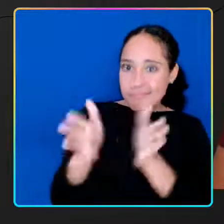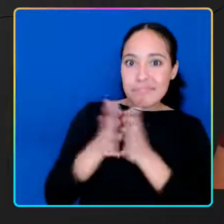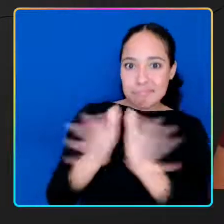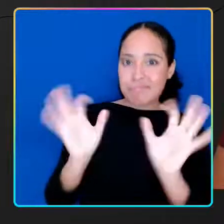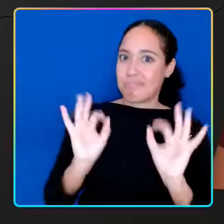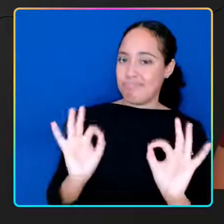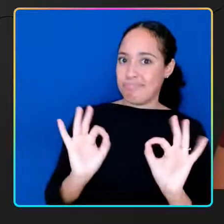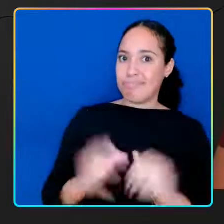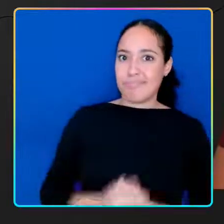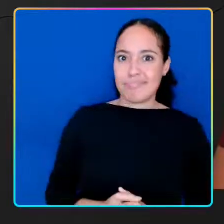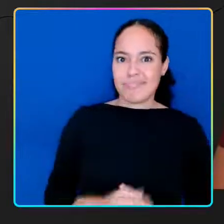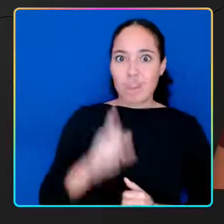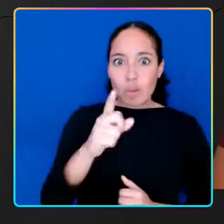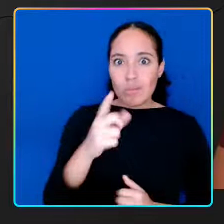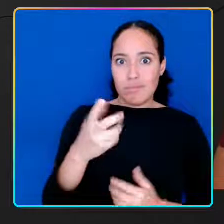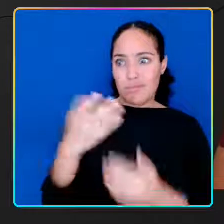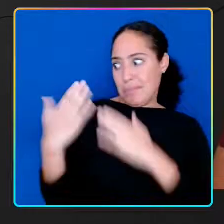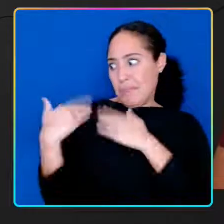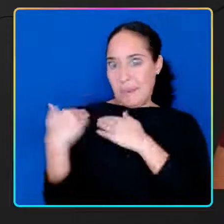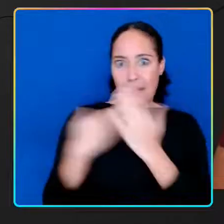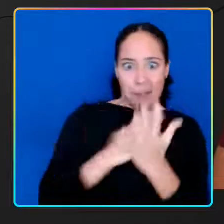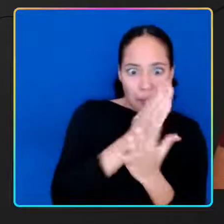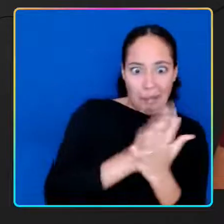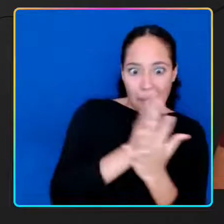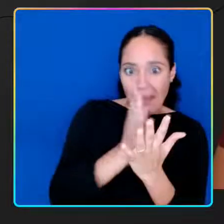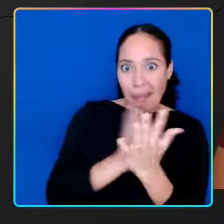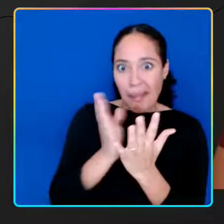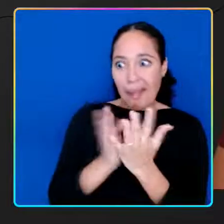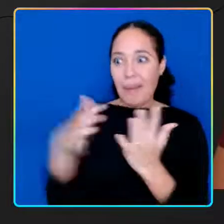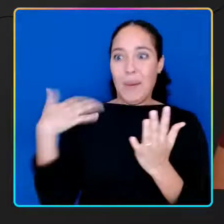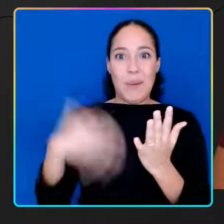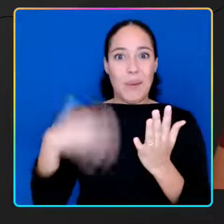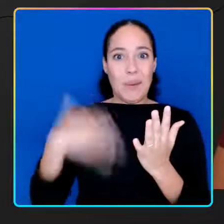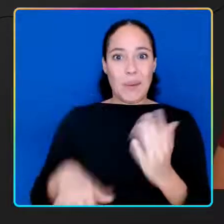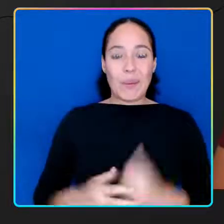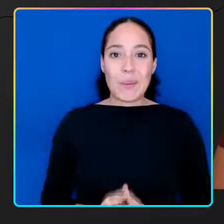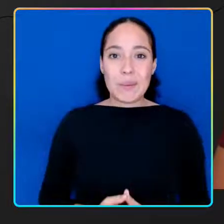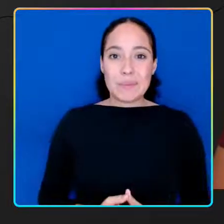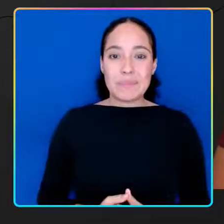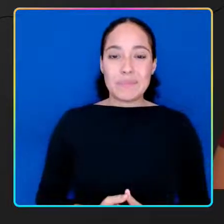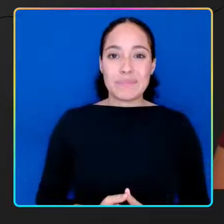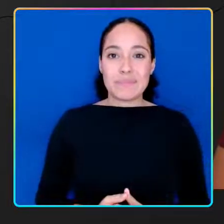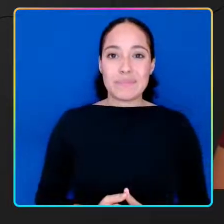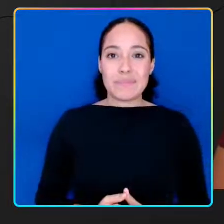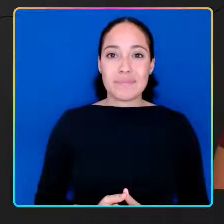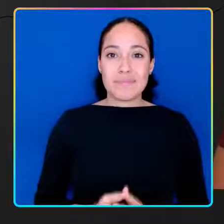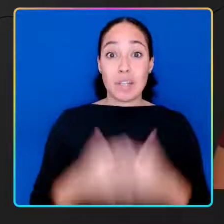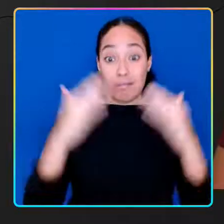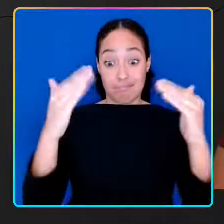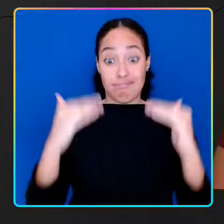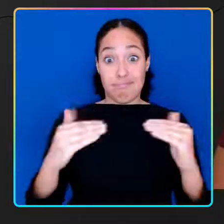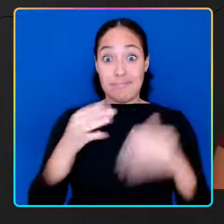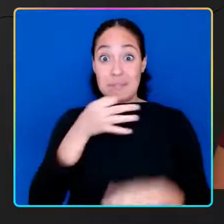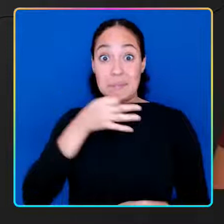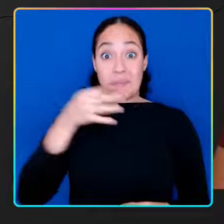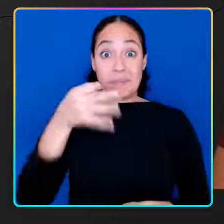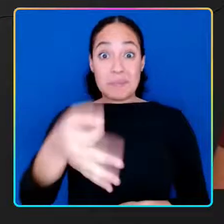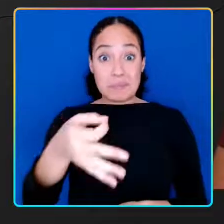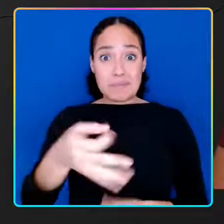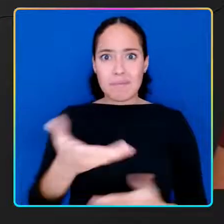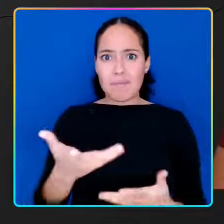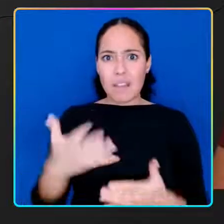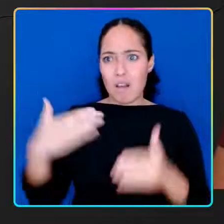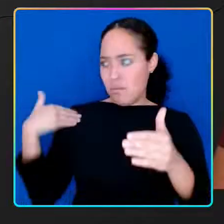many sides of what you do. So that kind of leads us to our next question is, how did you get